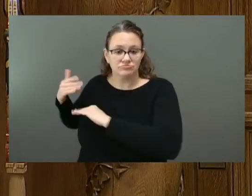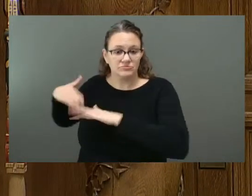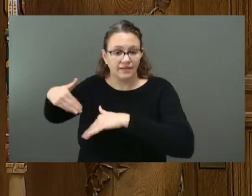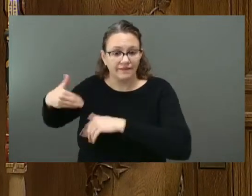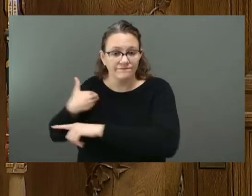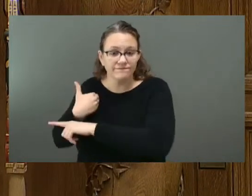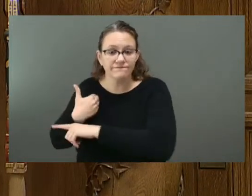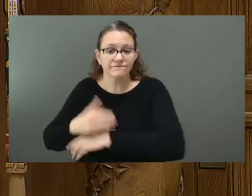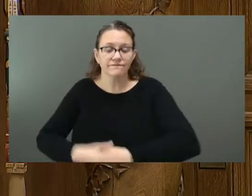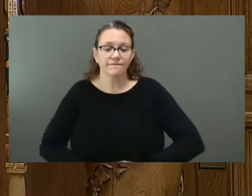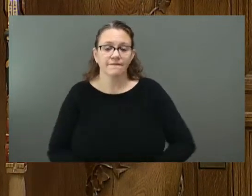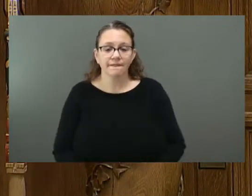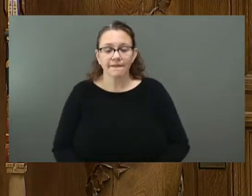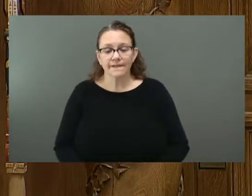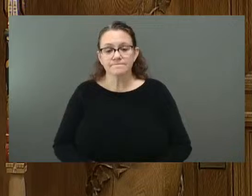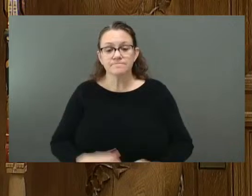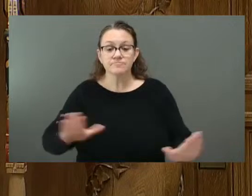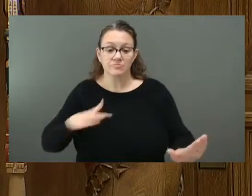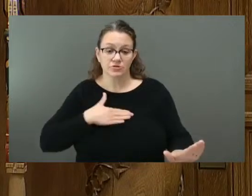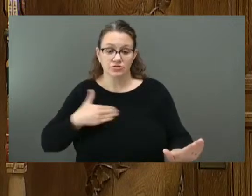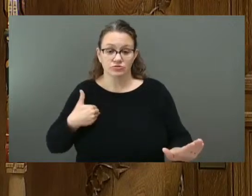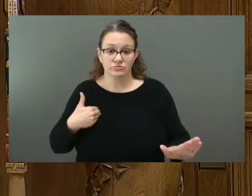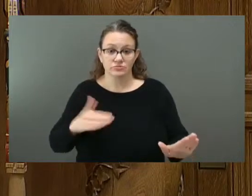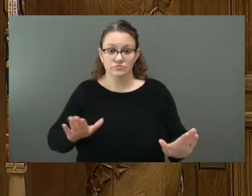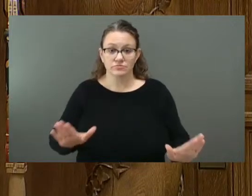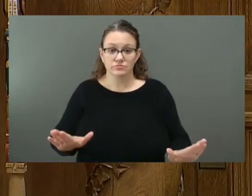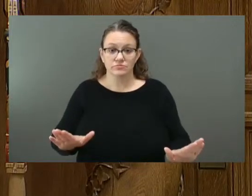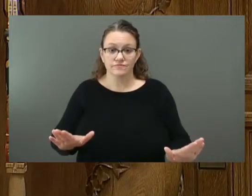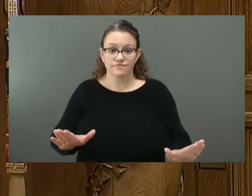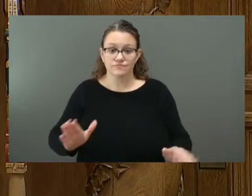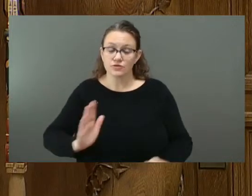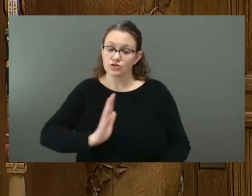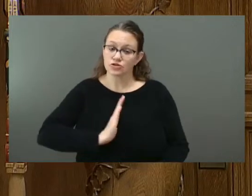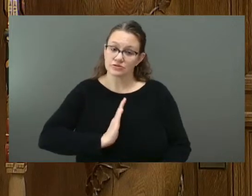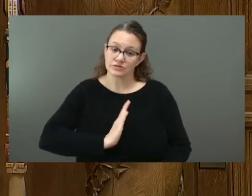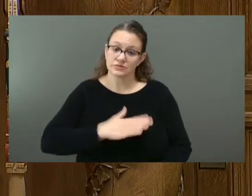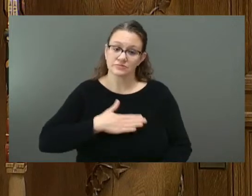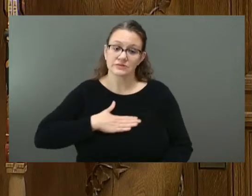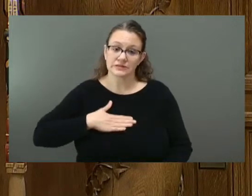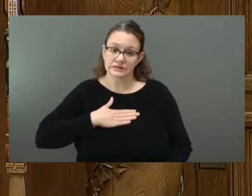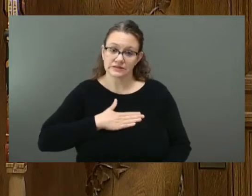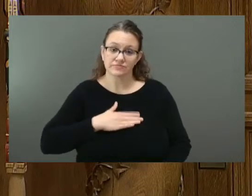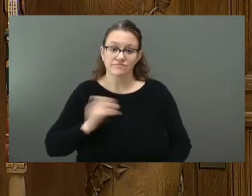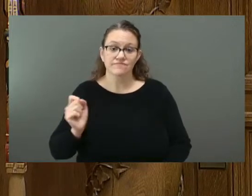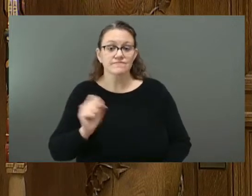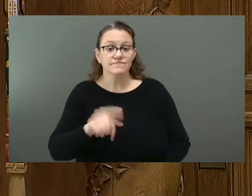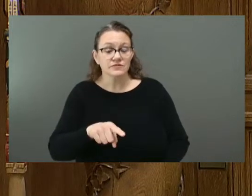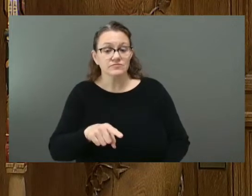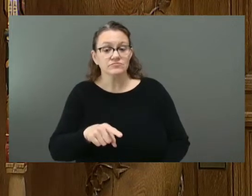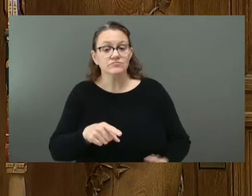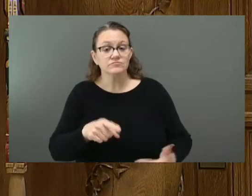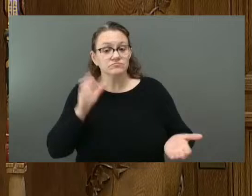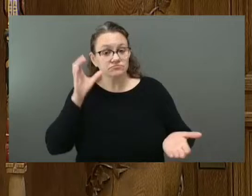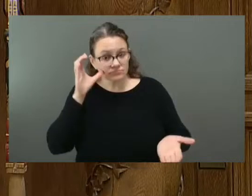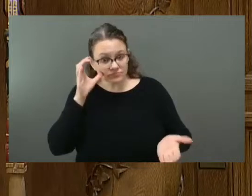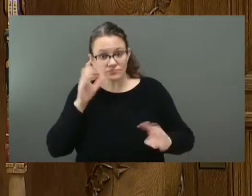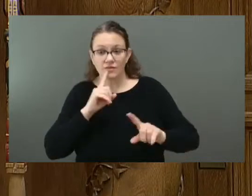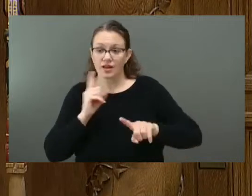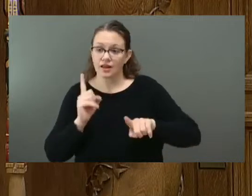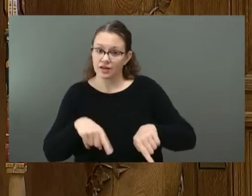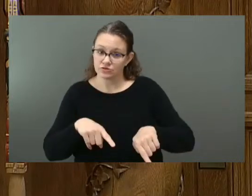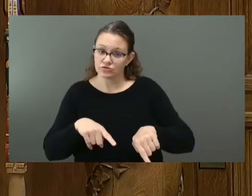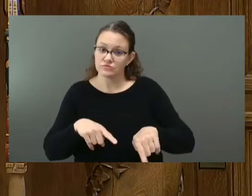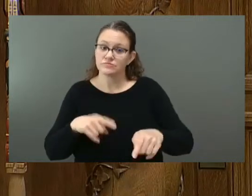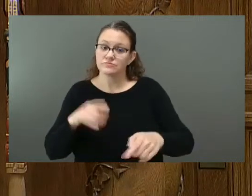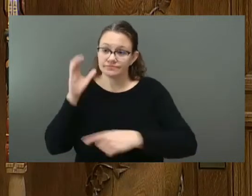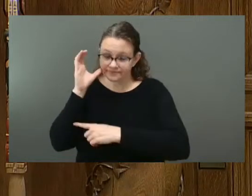Members, as a courtesy, when a question is asked, let's be quiet and listen carefully. When the answer is provided, let's provide the same courtesy